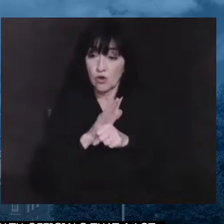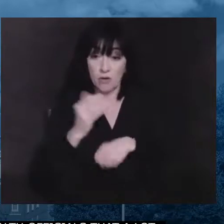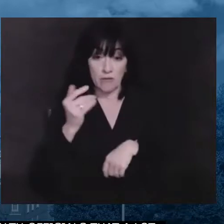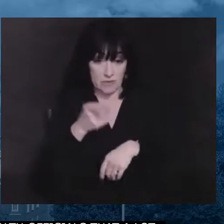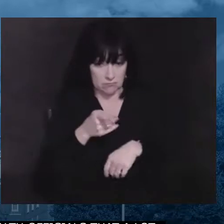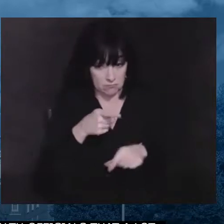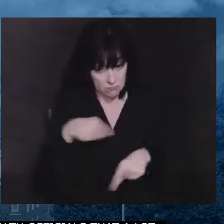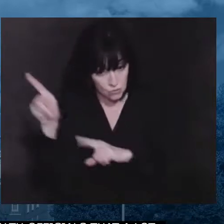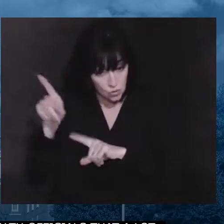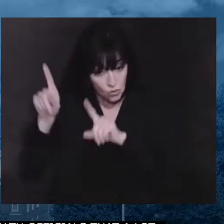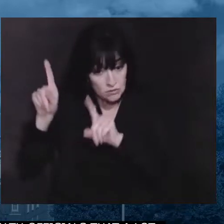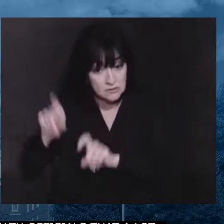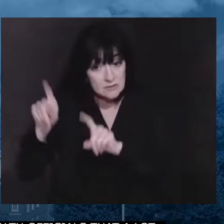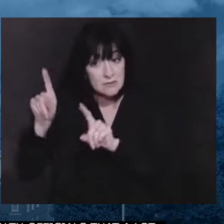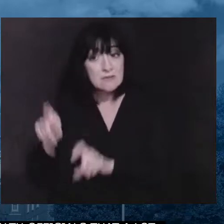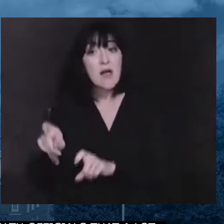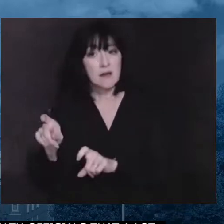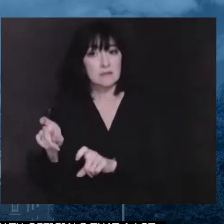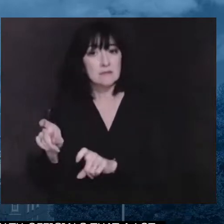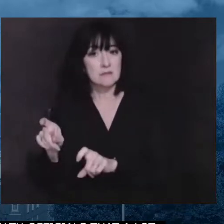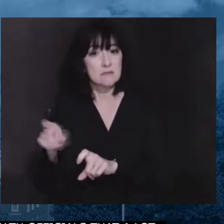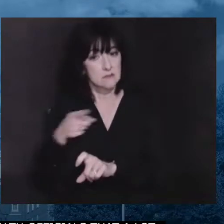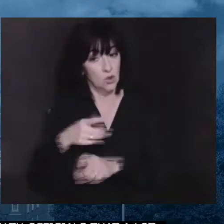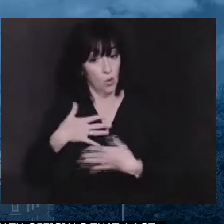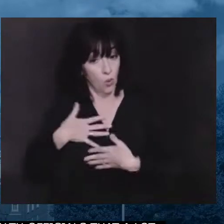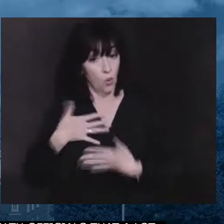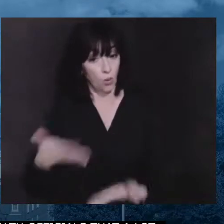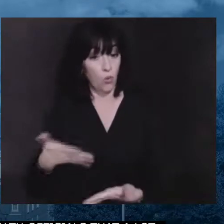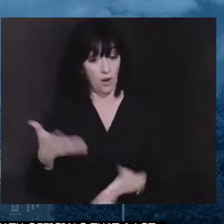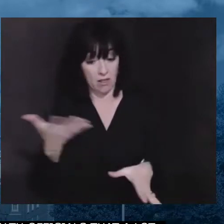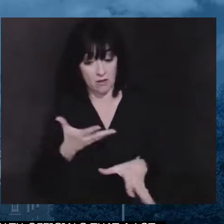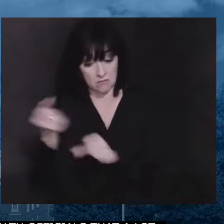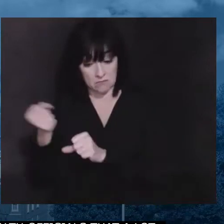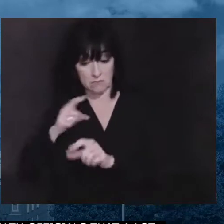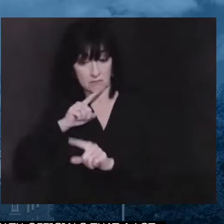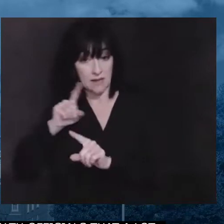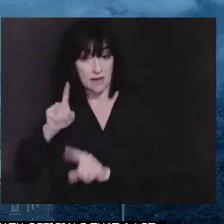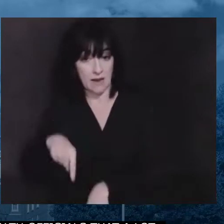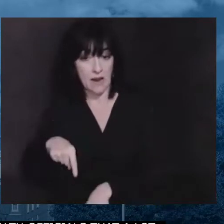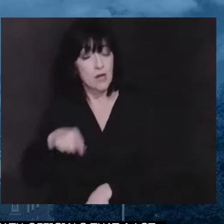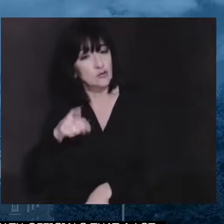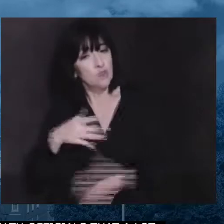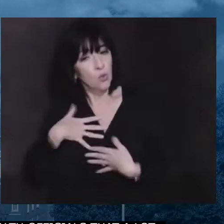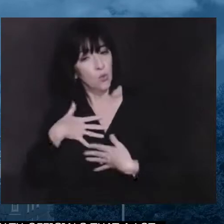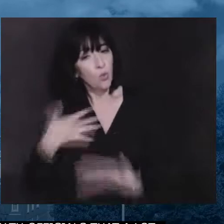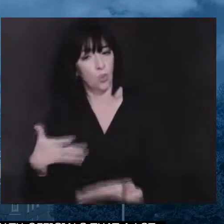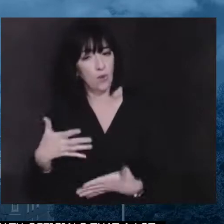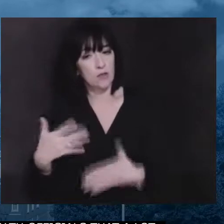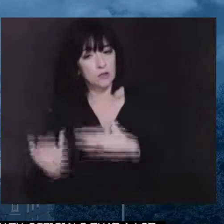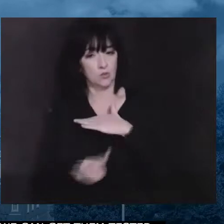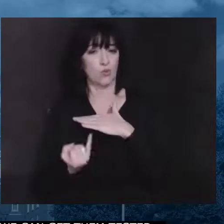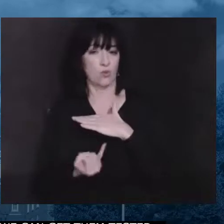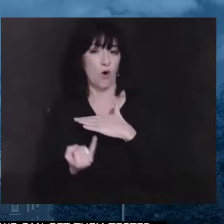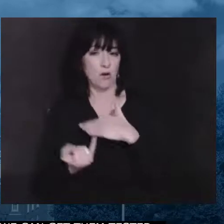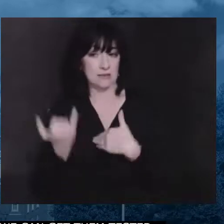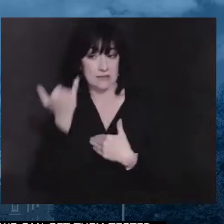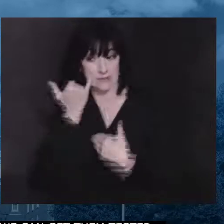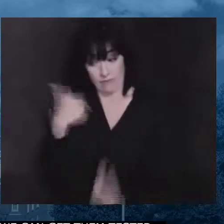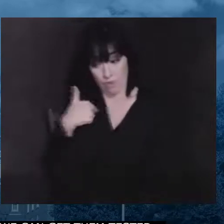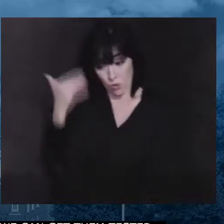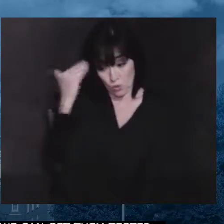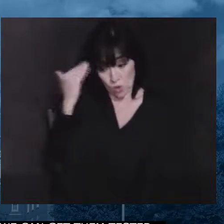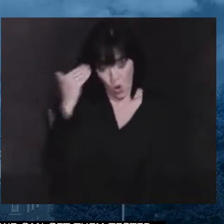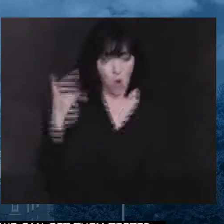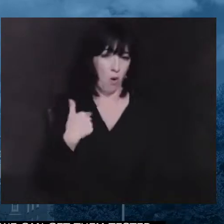tested, the evidence suggests that they are willing to quarantine, and that's a good thing. So that's the whole purpose here, is to